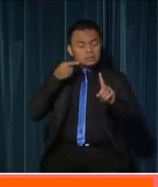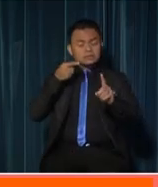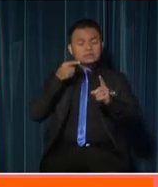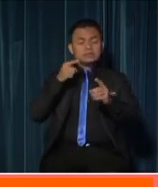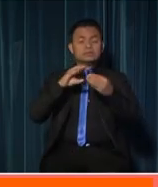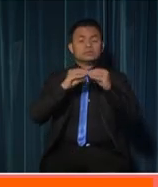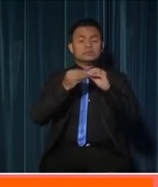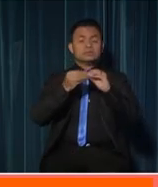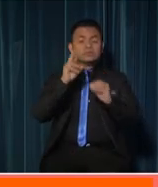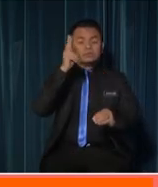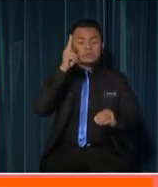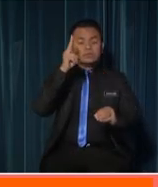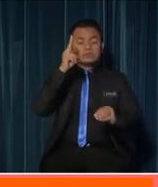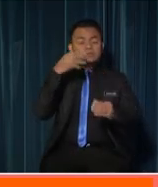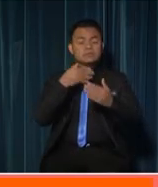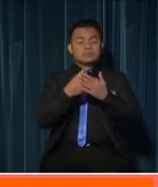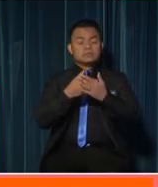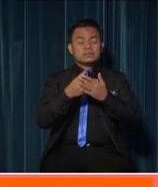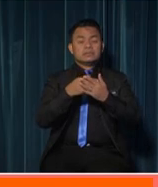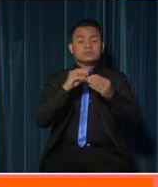number 3.